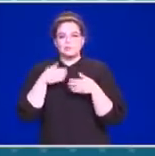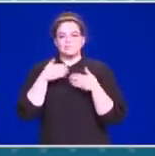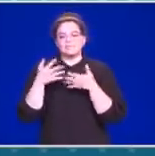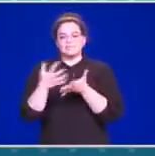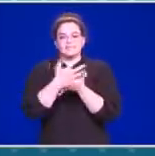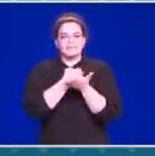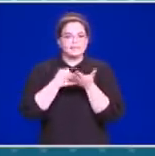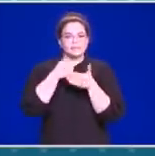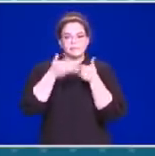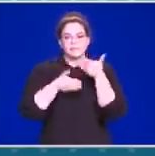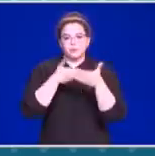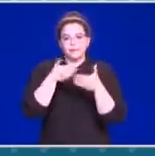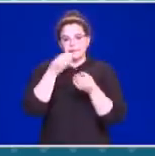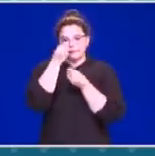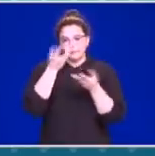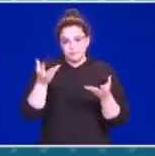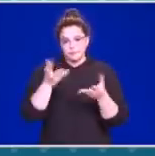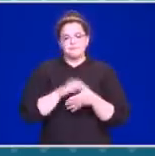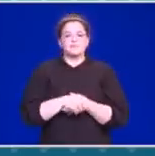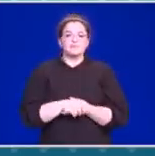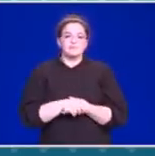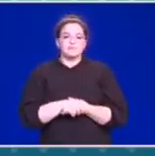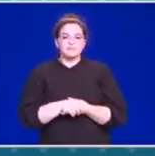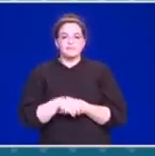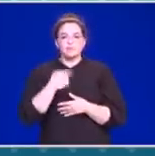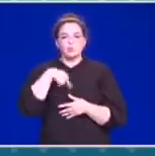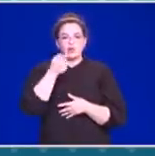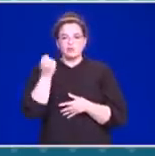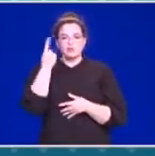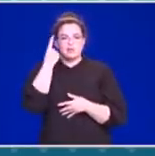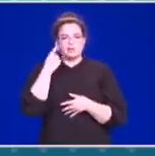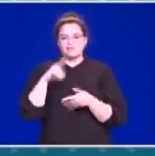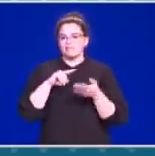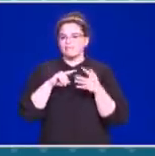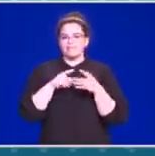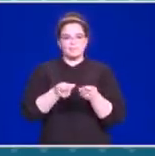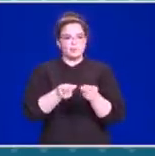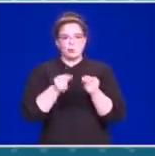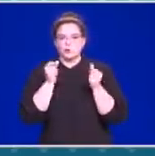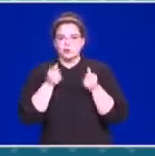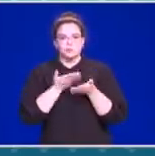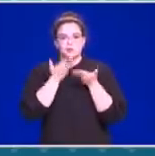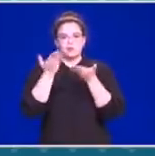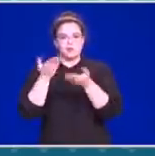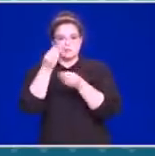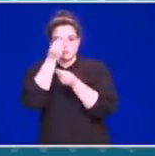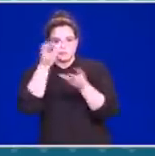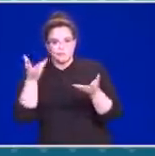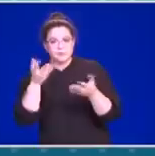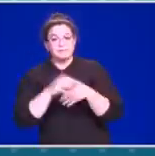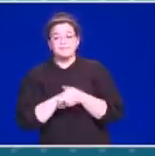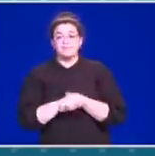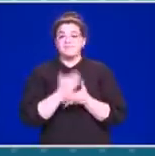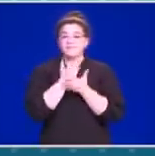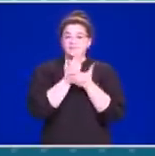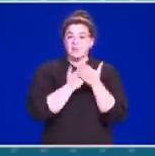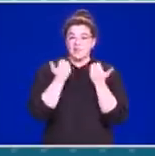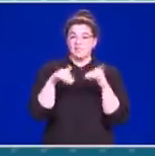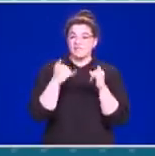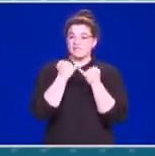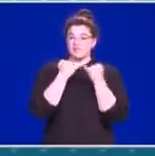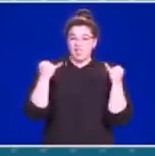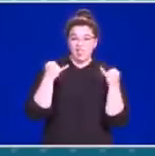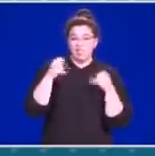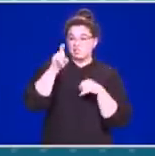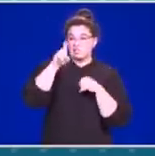2020 census. We have understood the urgency to provide these redistricting data to the states, some of which have tight deadlines.